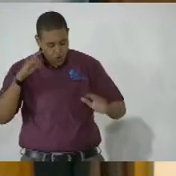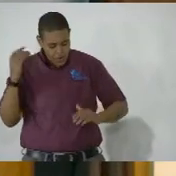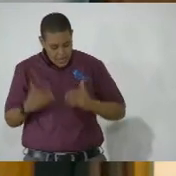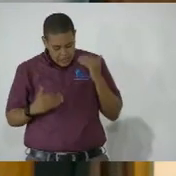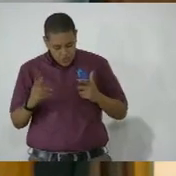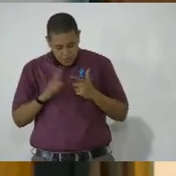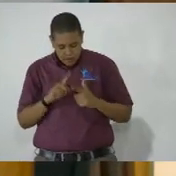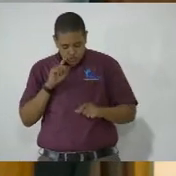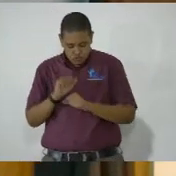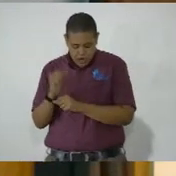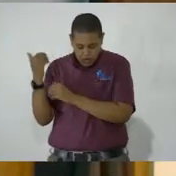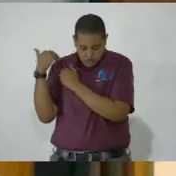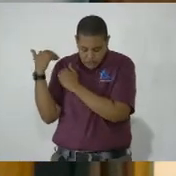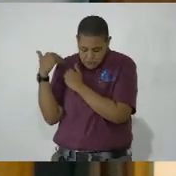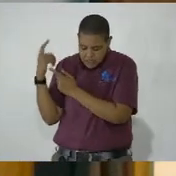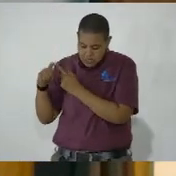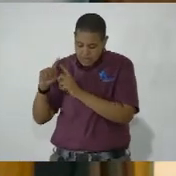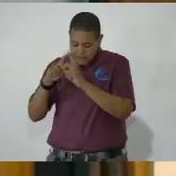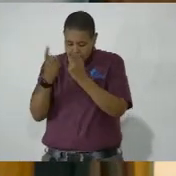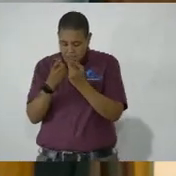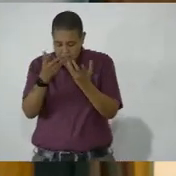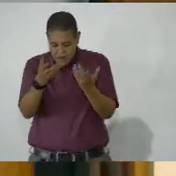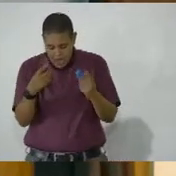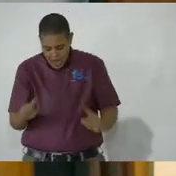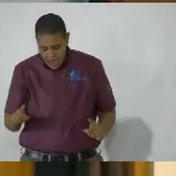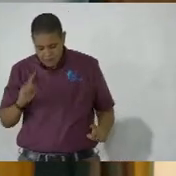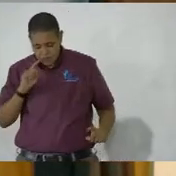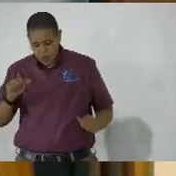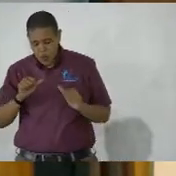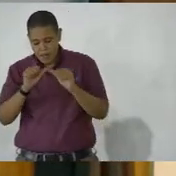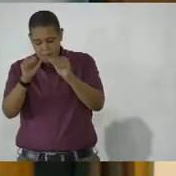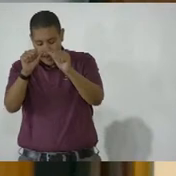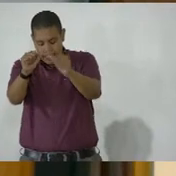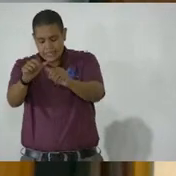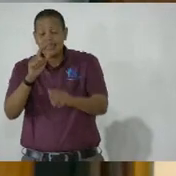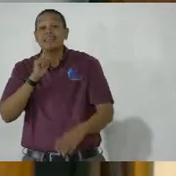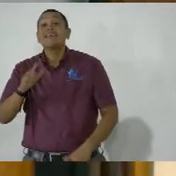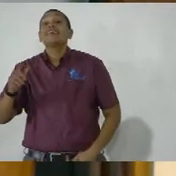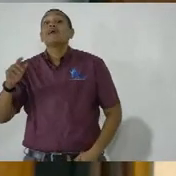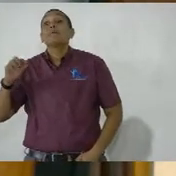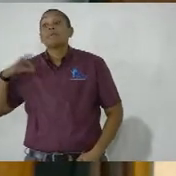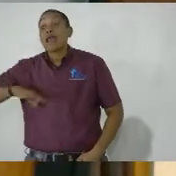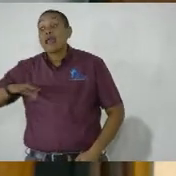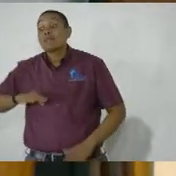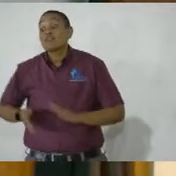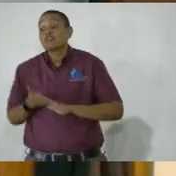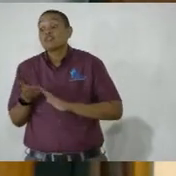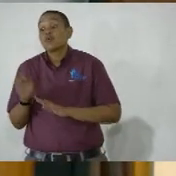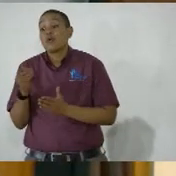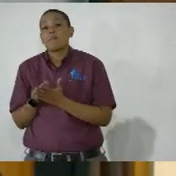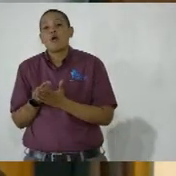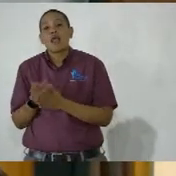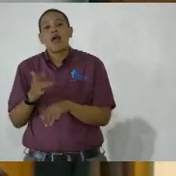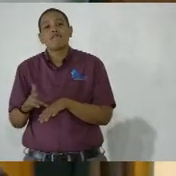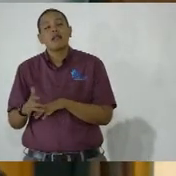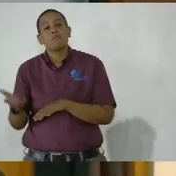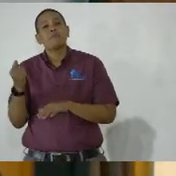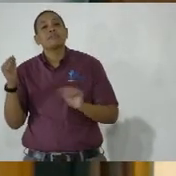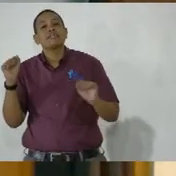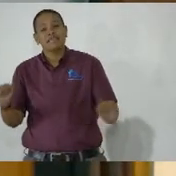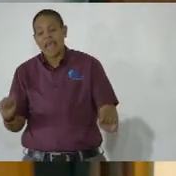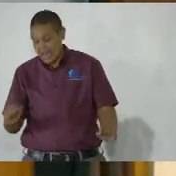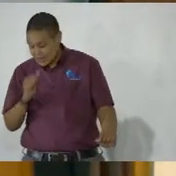and responsibilities of the Department to maintain minor beneficiaries where funds are available. Madam